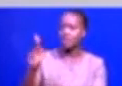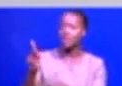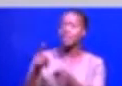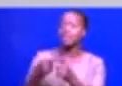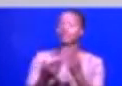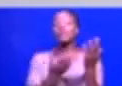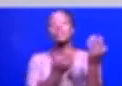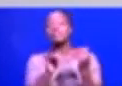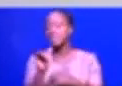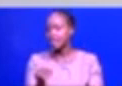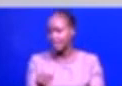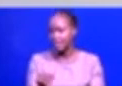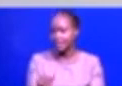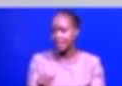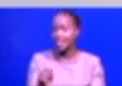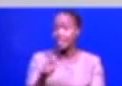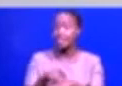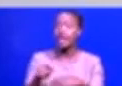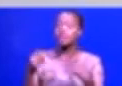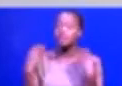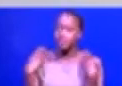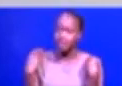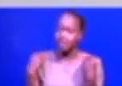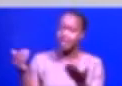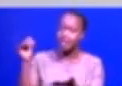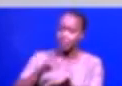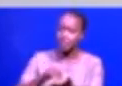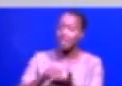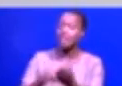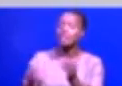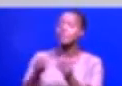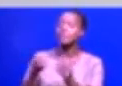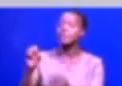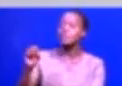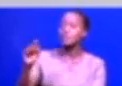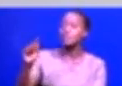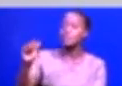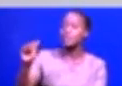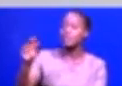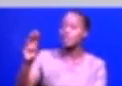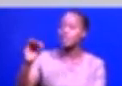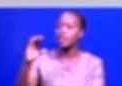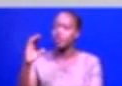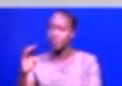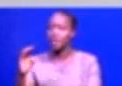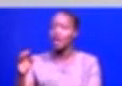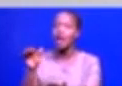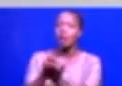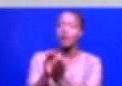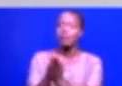that when the game they meet the Stanbic Bank, then it will be fine. And so it's a very tight